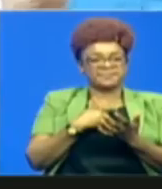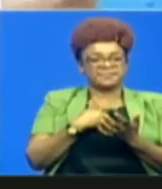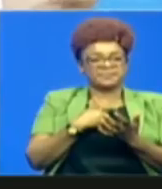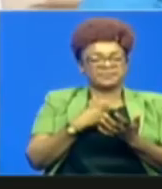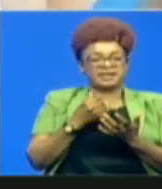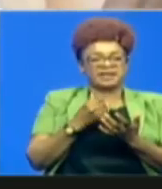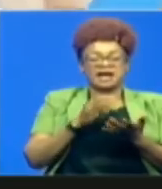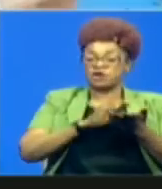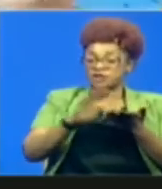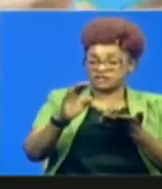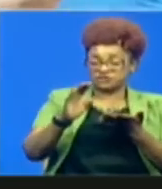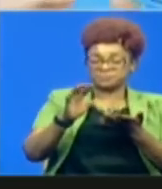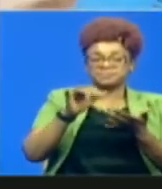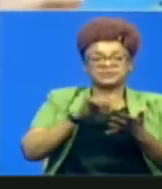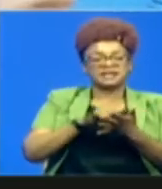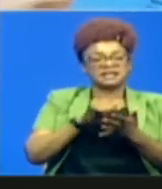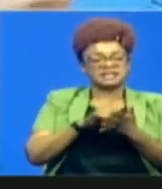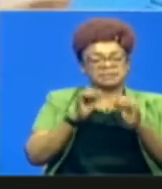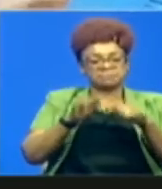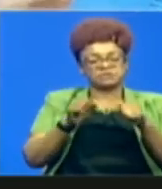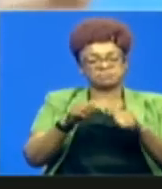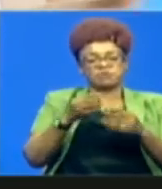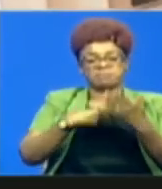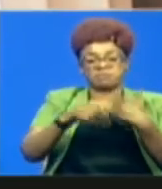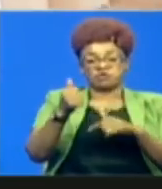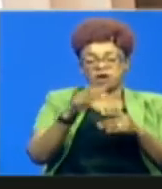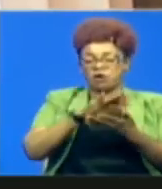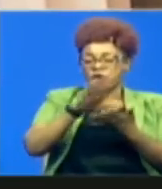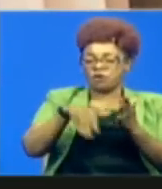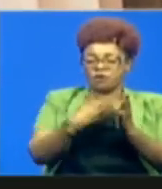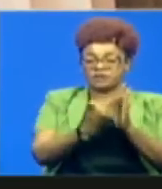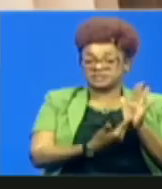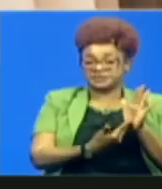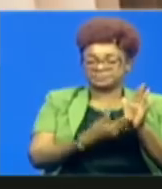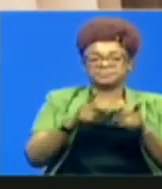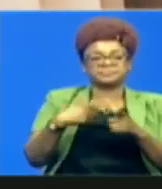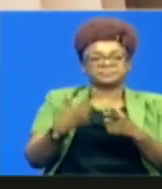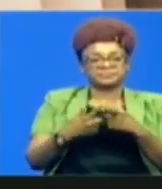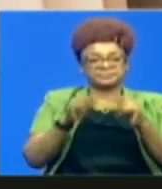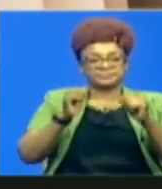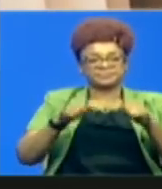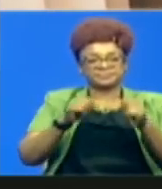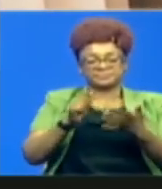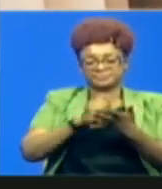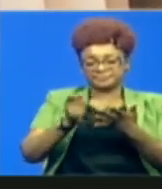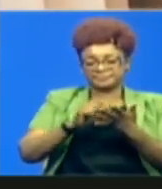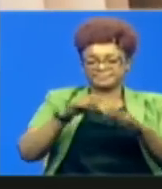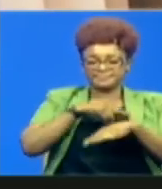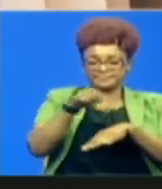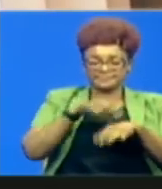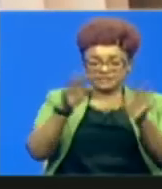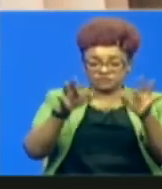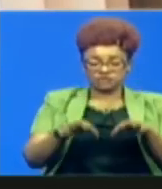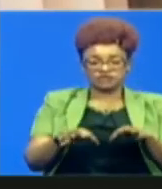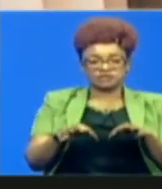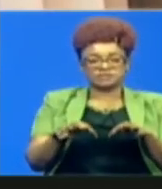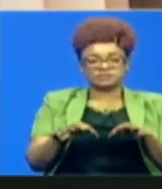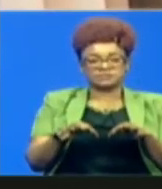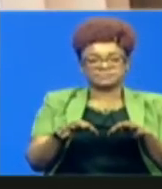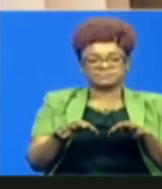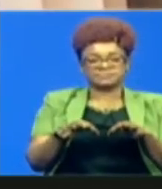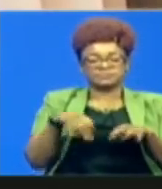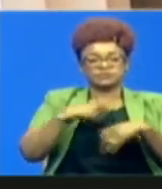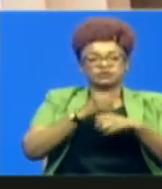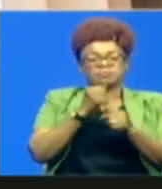allocation that would procure all this, then they will now write to the National Treasury, okay, to